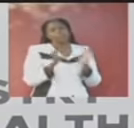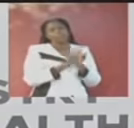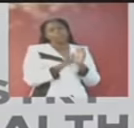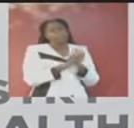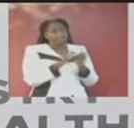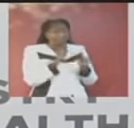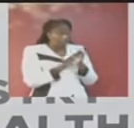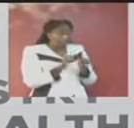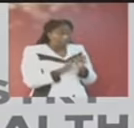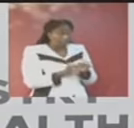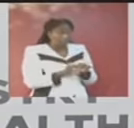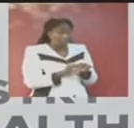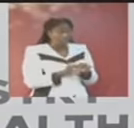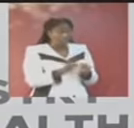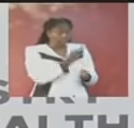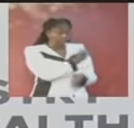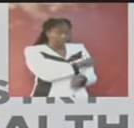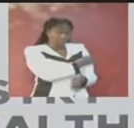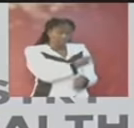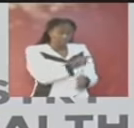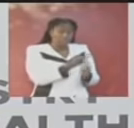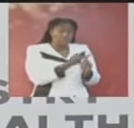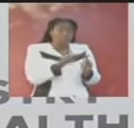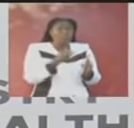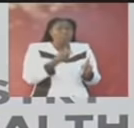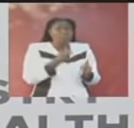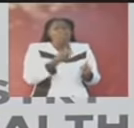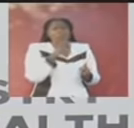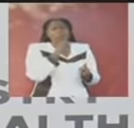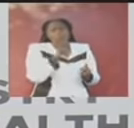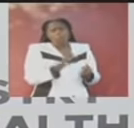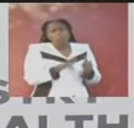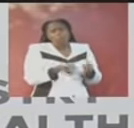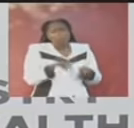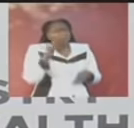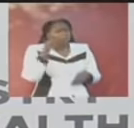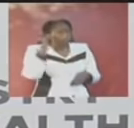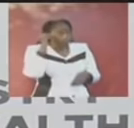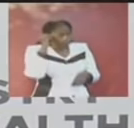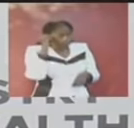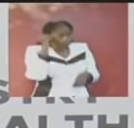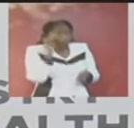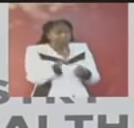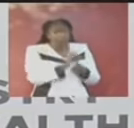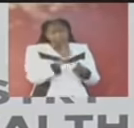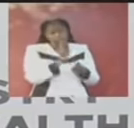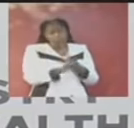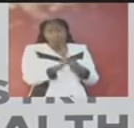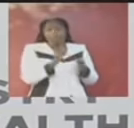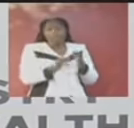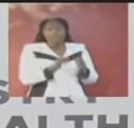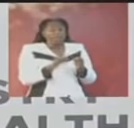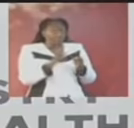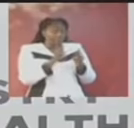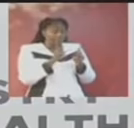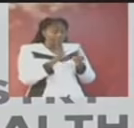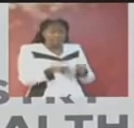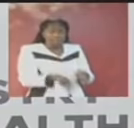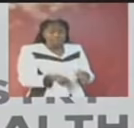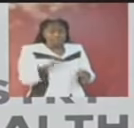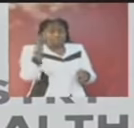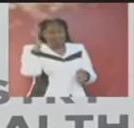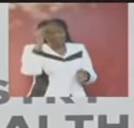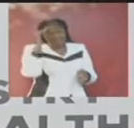if the patients are of a psychiatric nature, of course, which would require a different level of concomitant management in addition